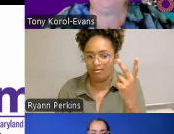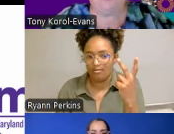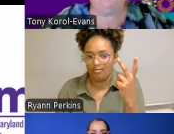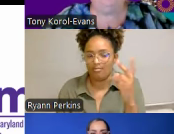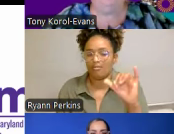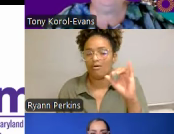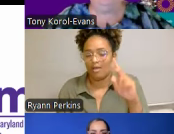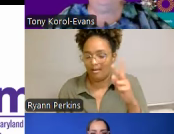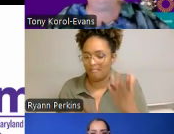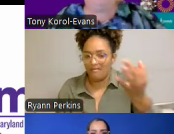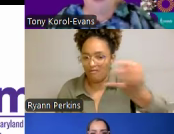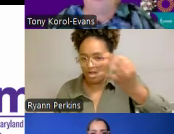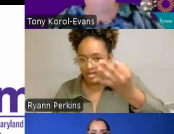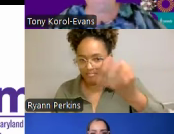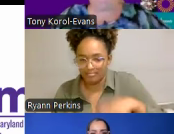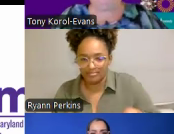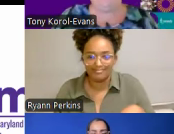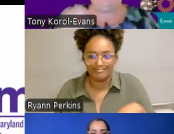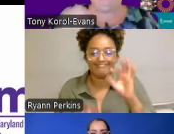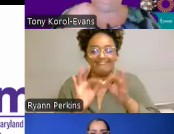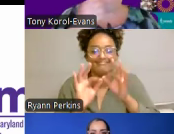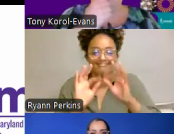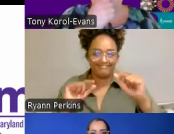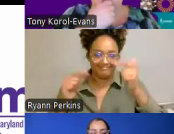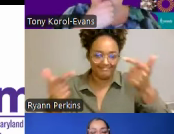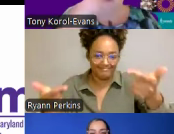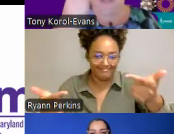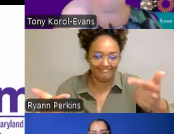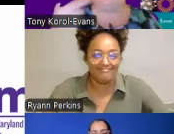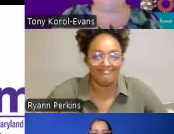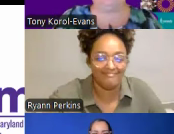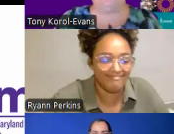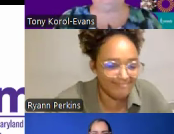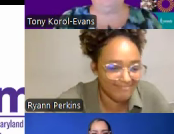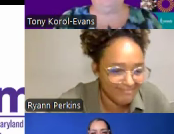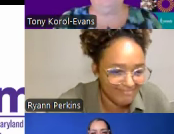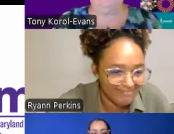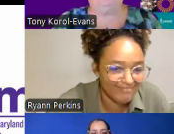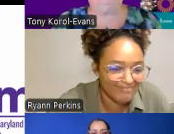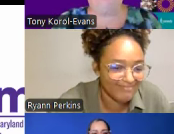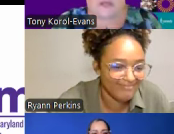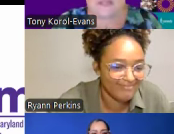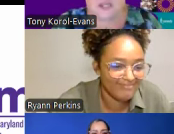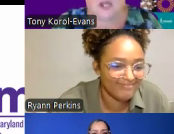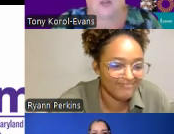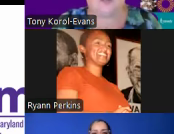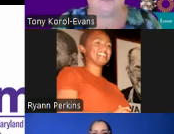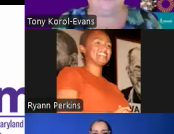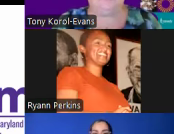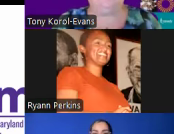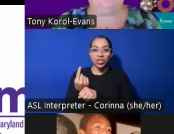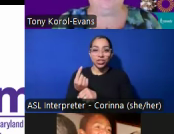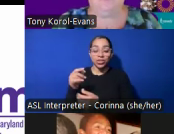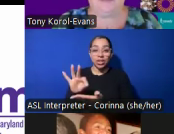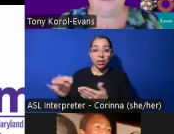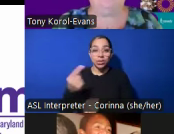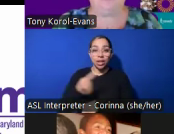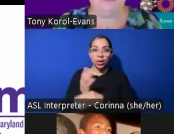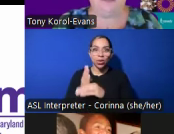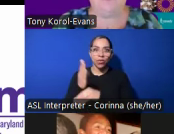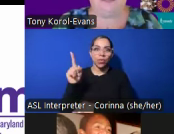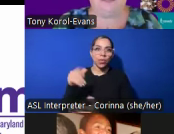it's Friday, Wednesday or Friday. And so last year's Count Day, over 1,400 services were